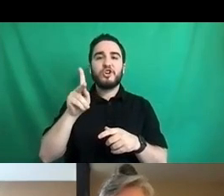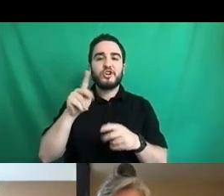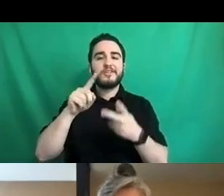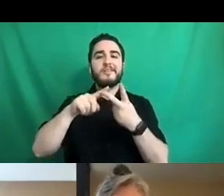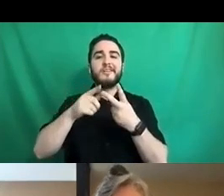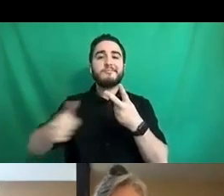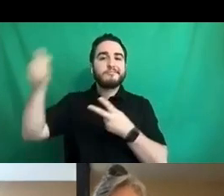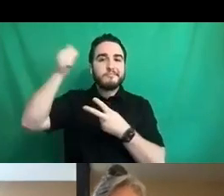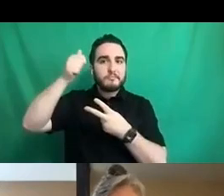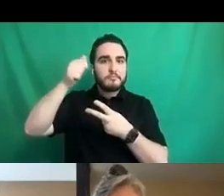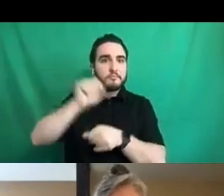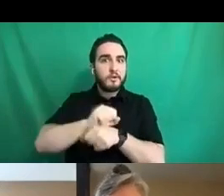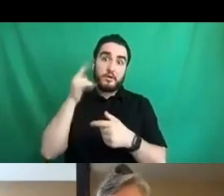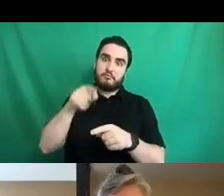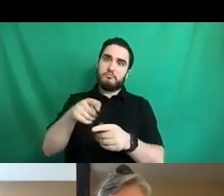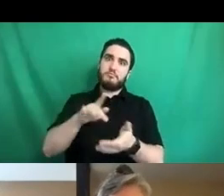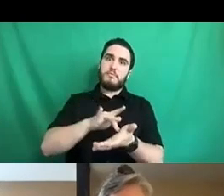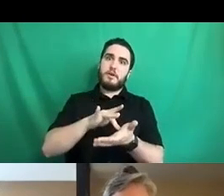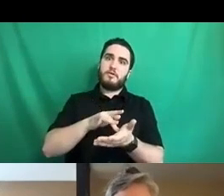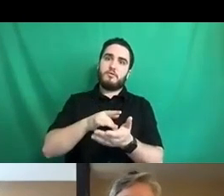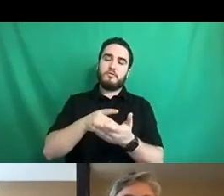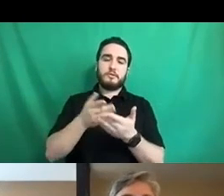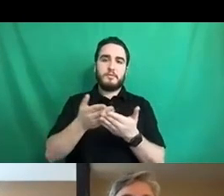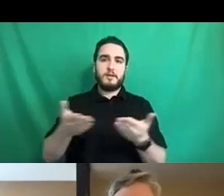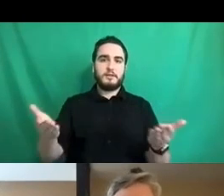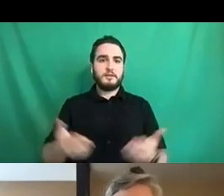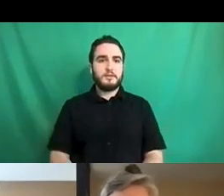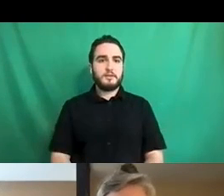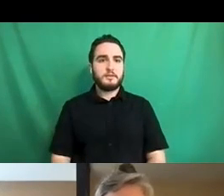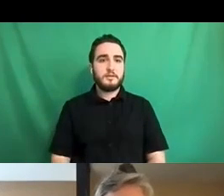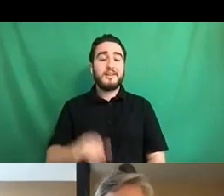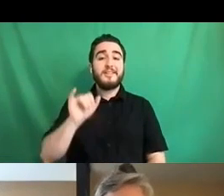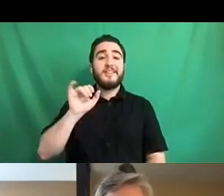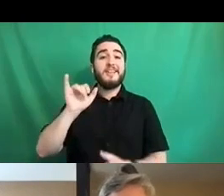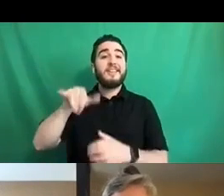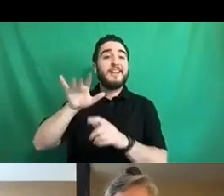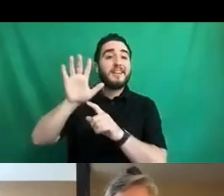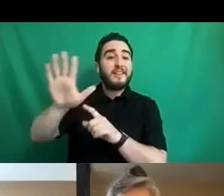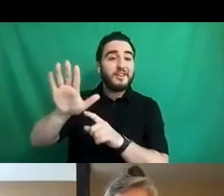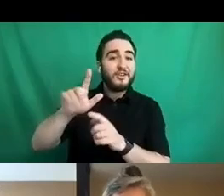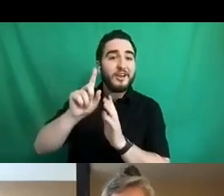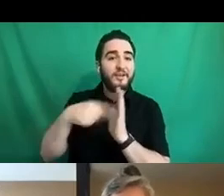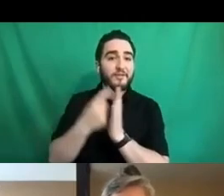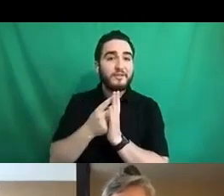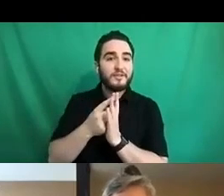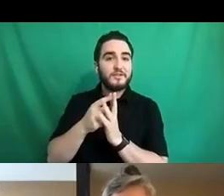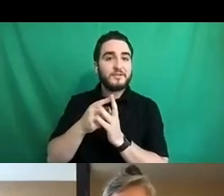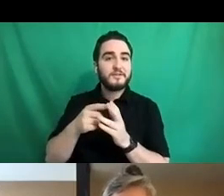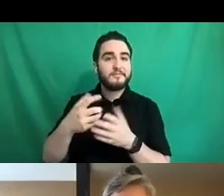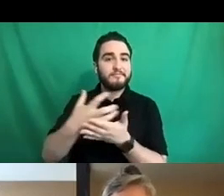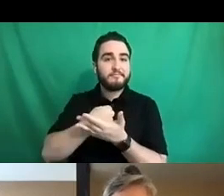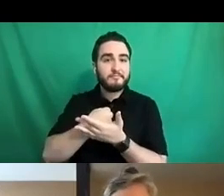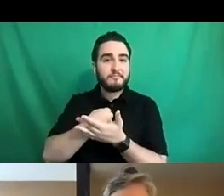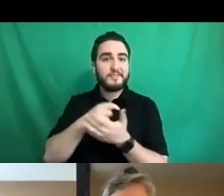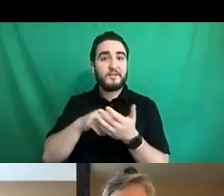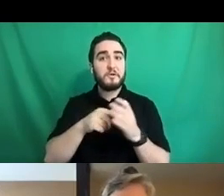it, because it's medical supplies. And that's their hourly wage. So we're comparing and contrasting the